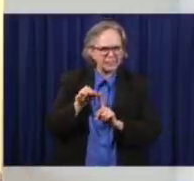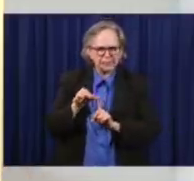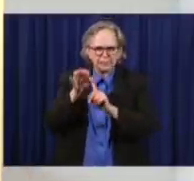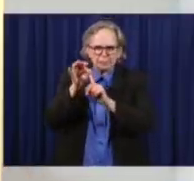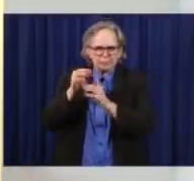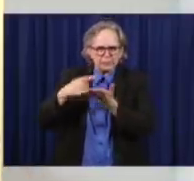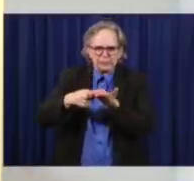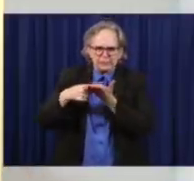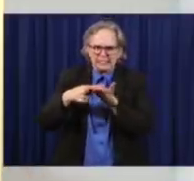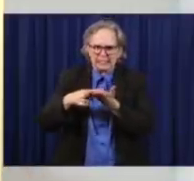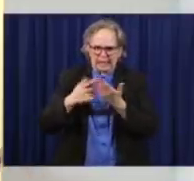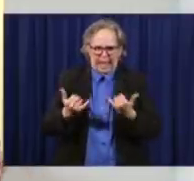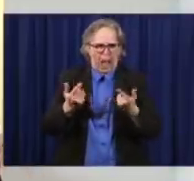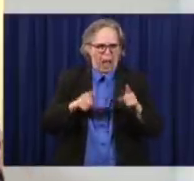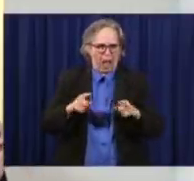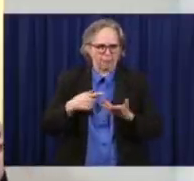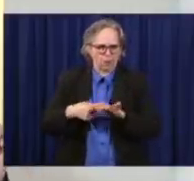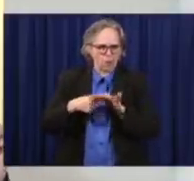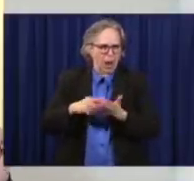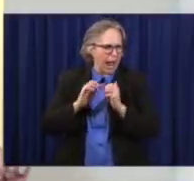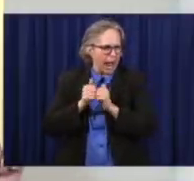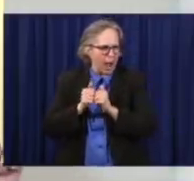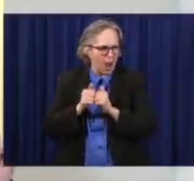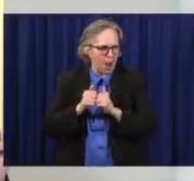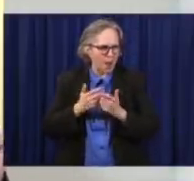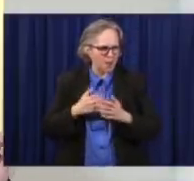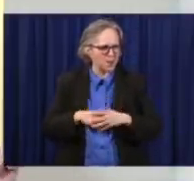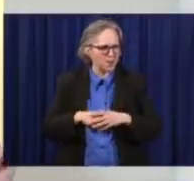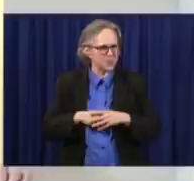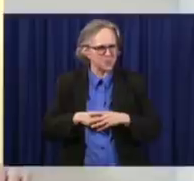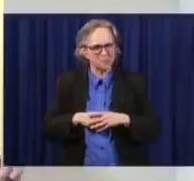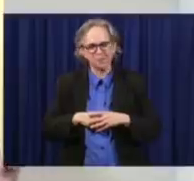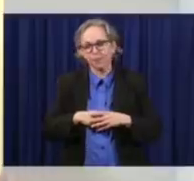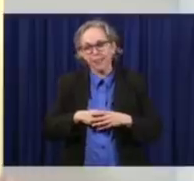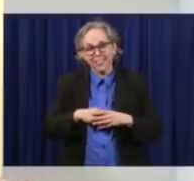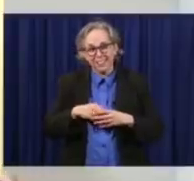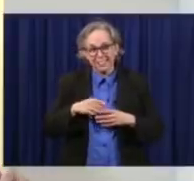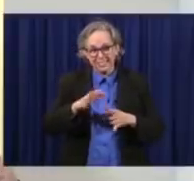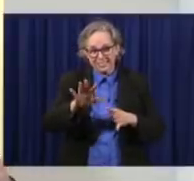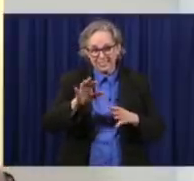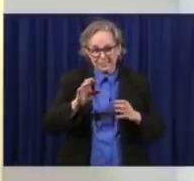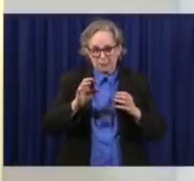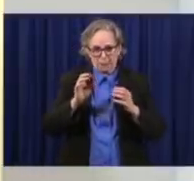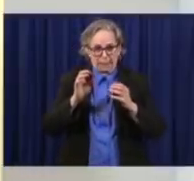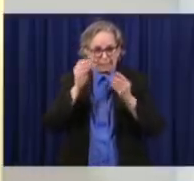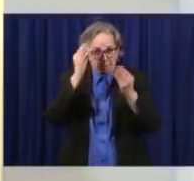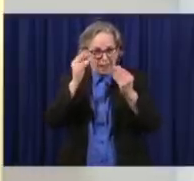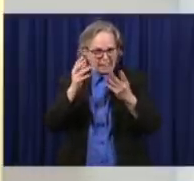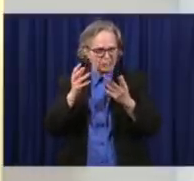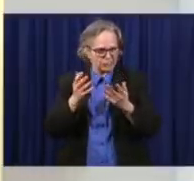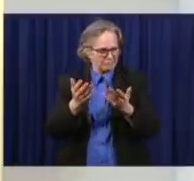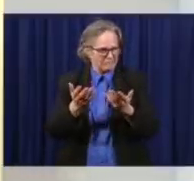we're having about getting that done. I will have more news for you on that